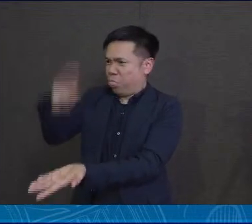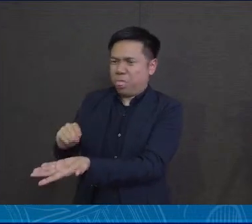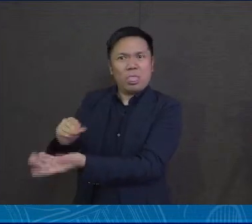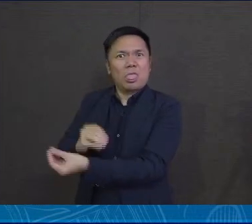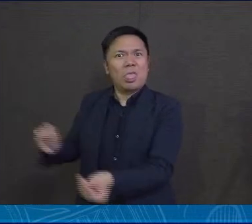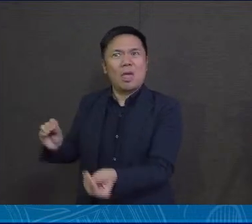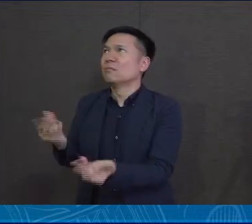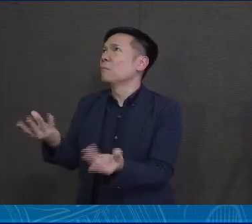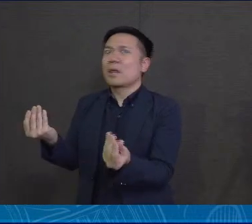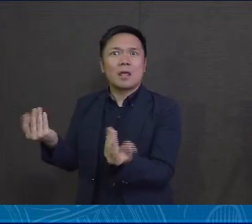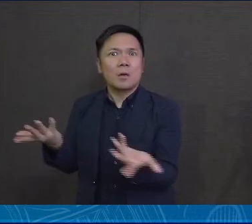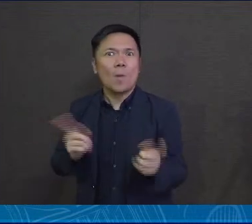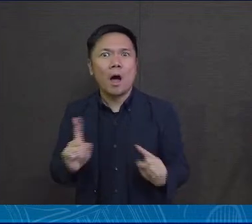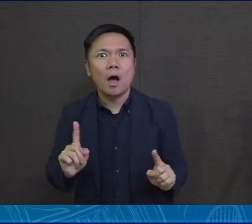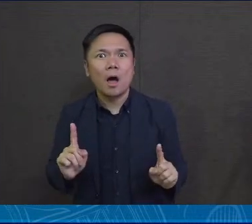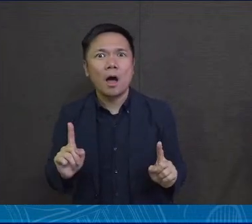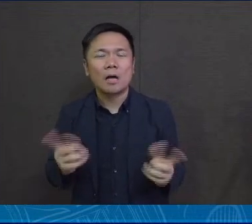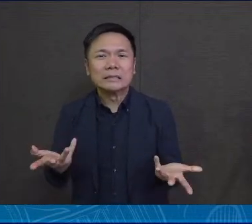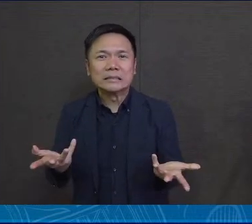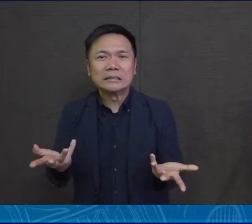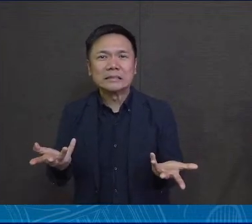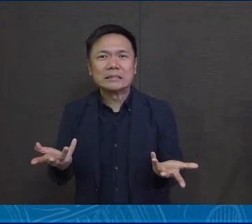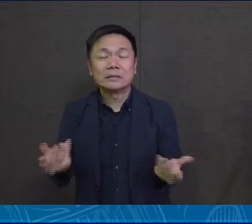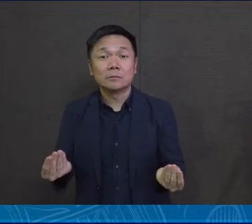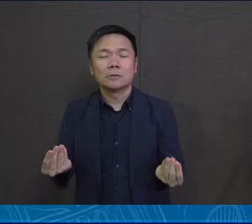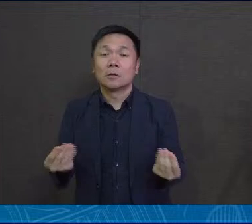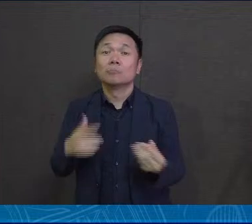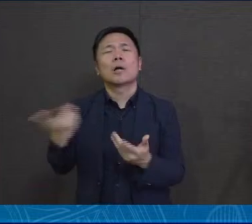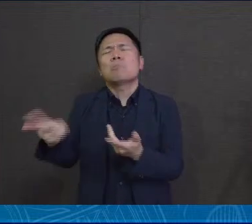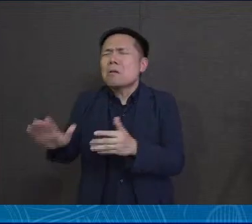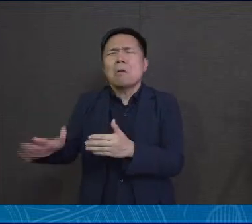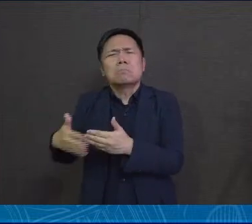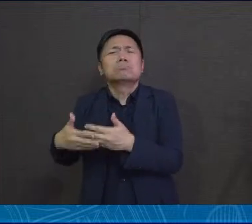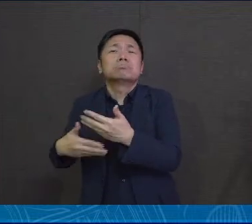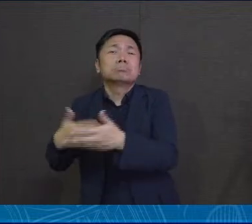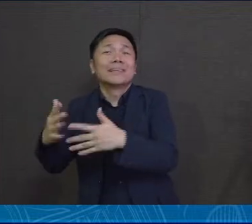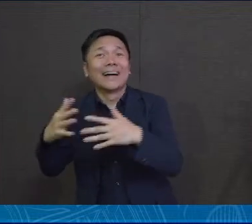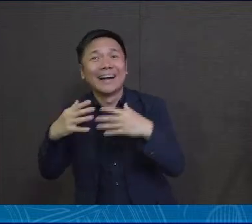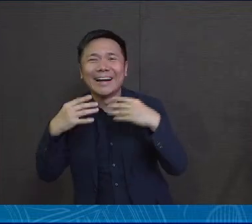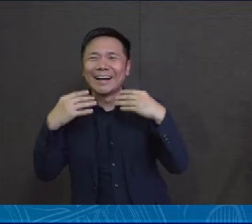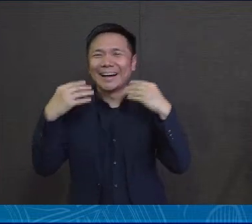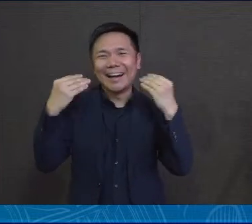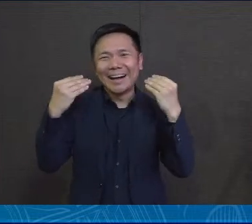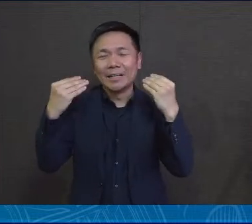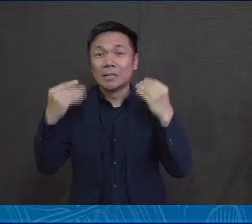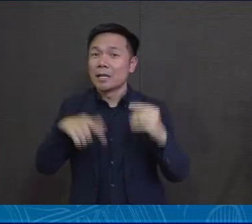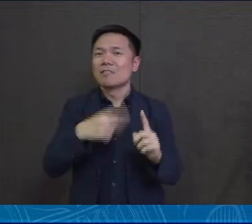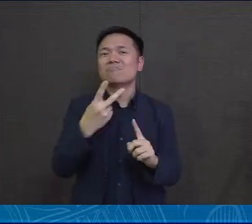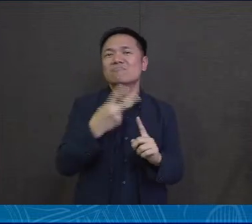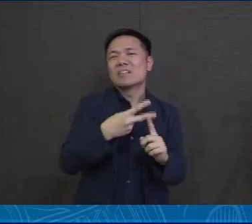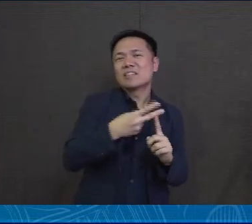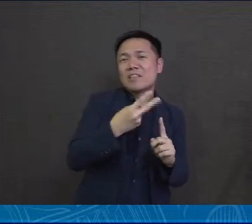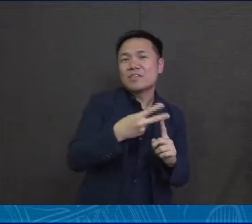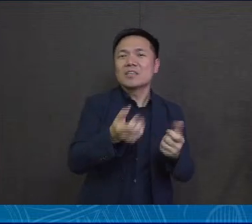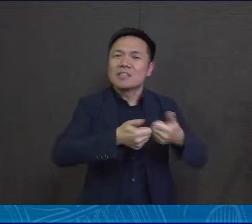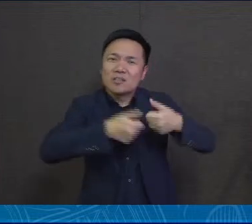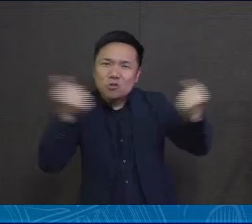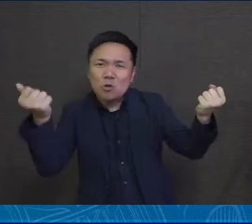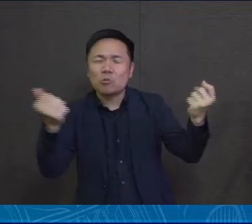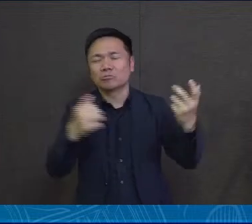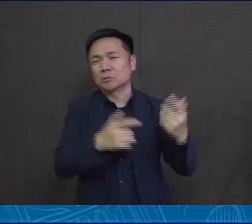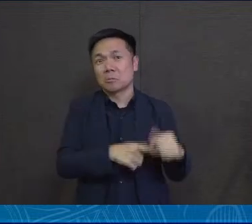Then also, when there are peaceful years, the mass media would never report